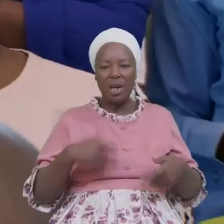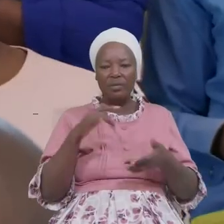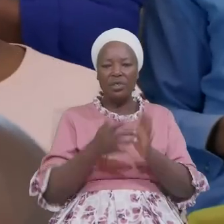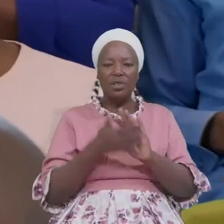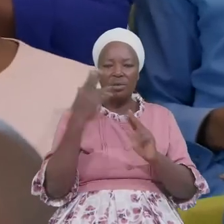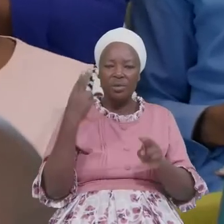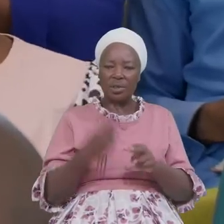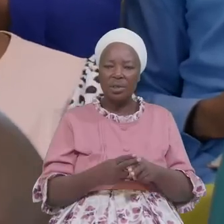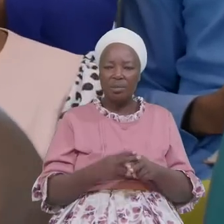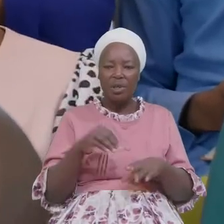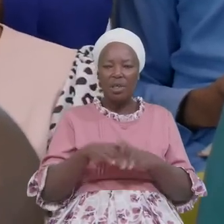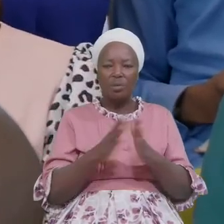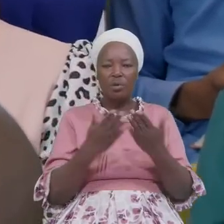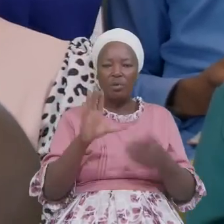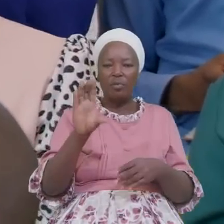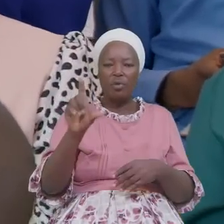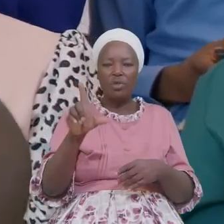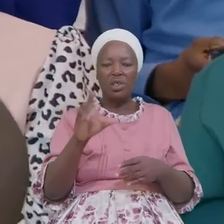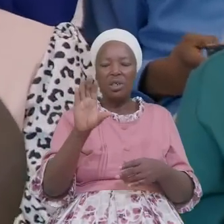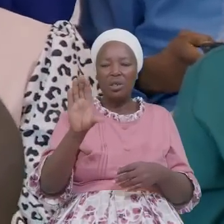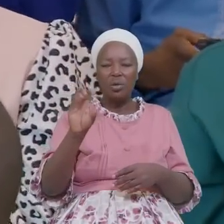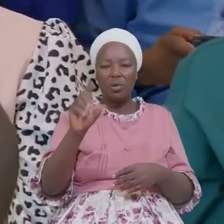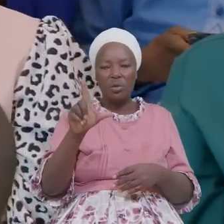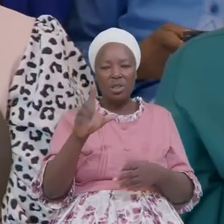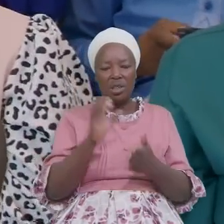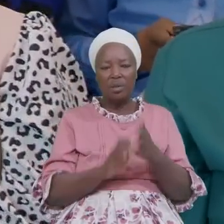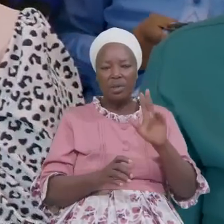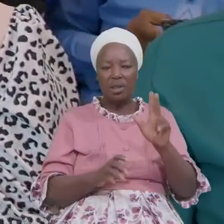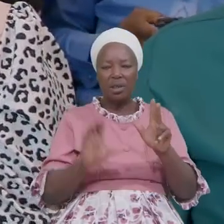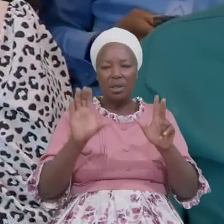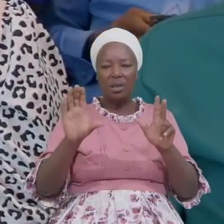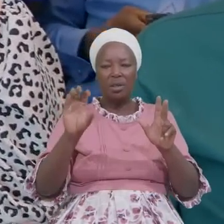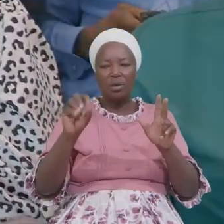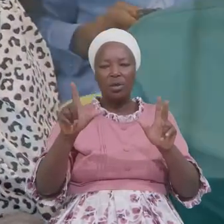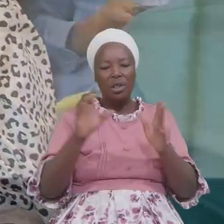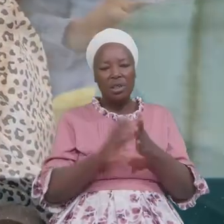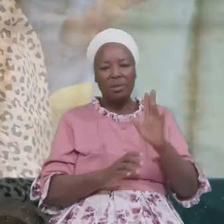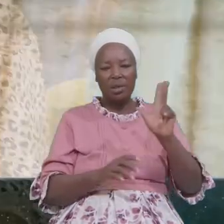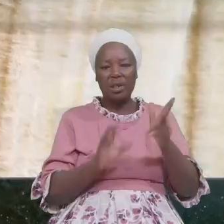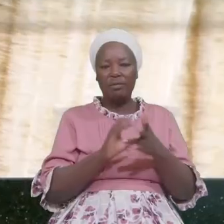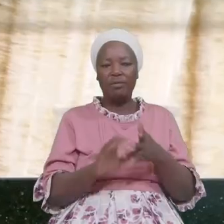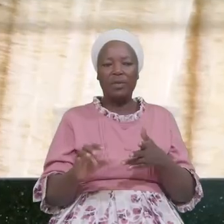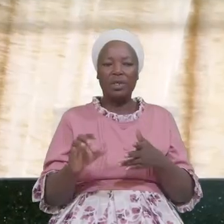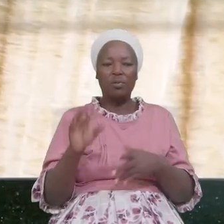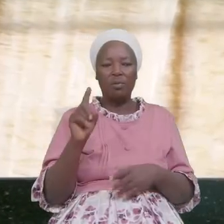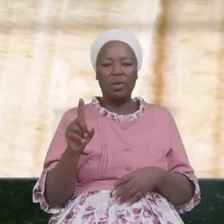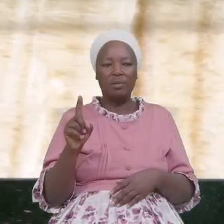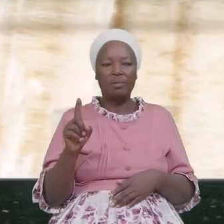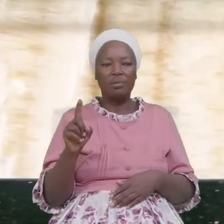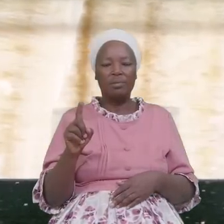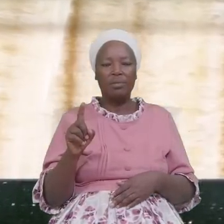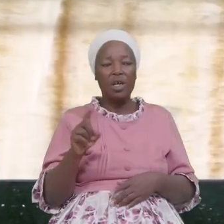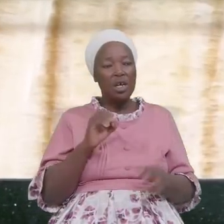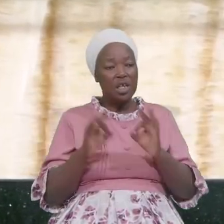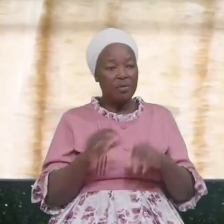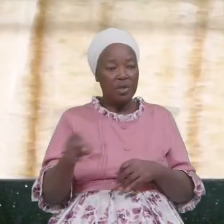name. In Colossians chapter 3, and I'm reading from verse 1. It says, if